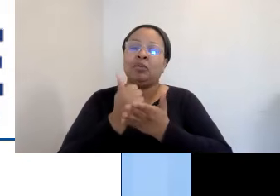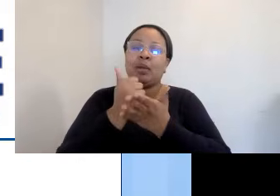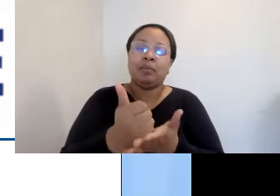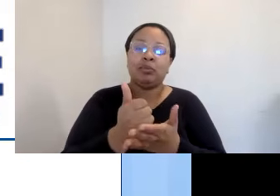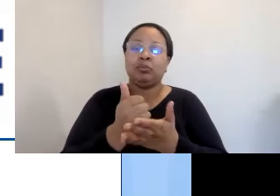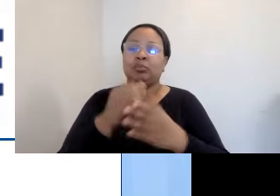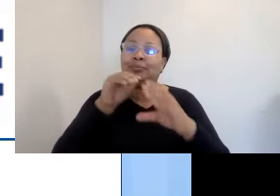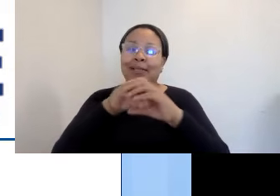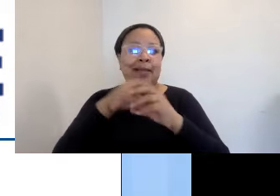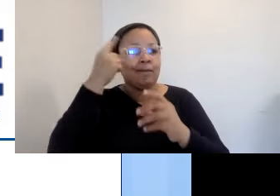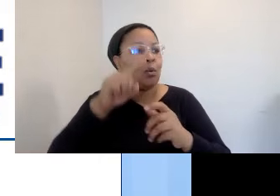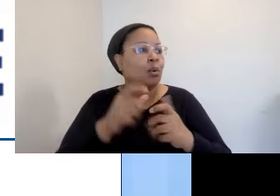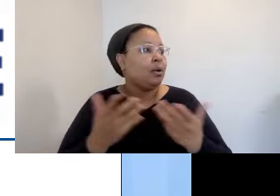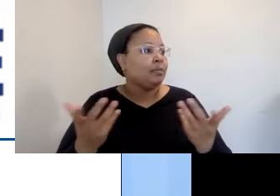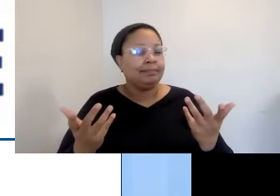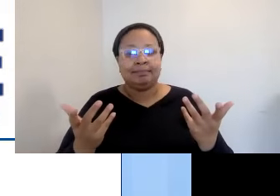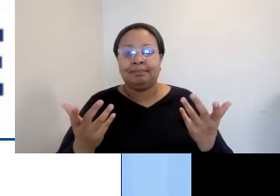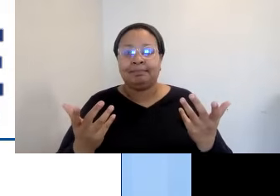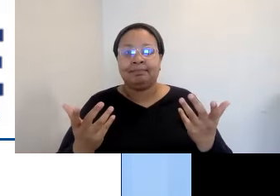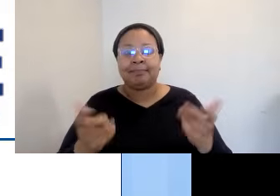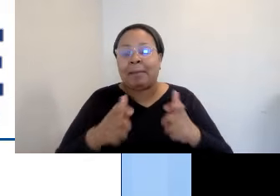for, big